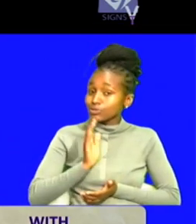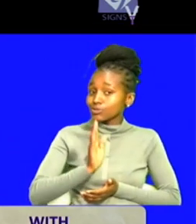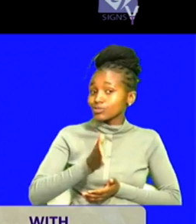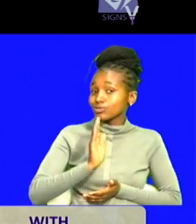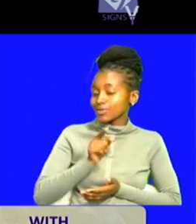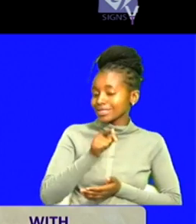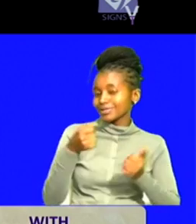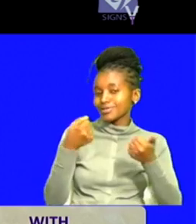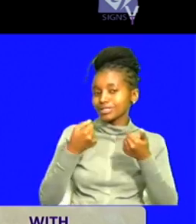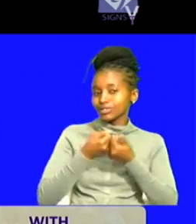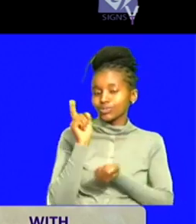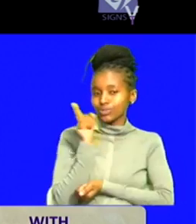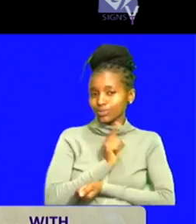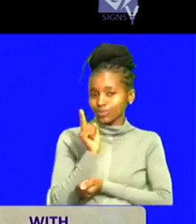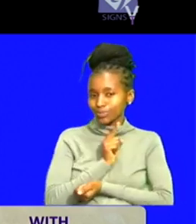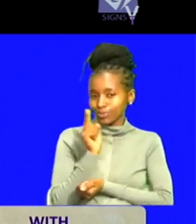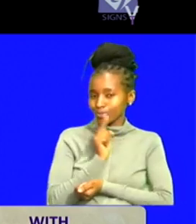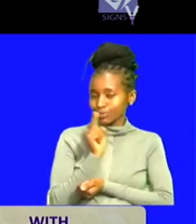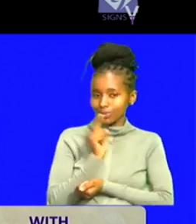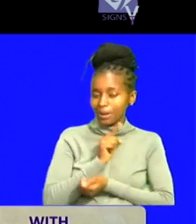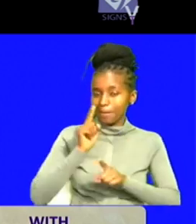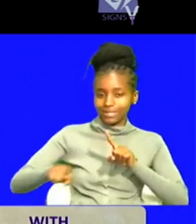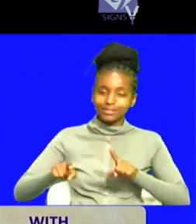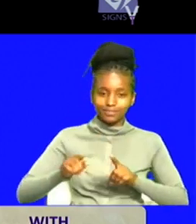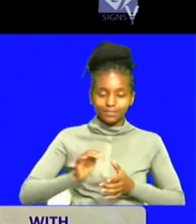will be a tough game, but